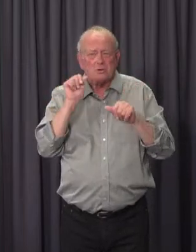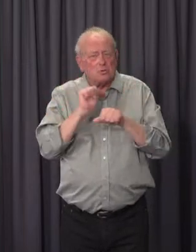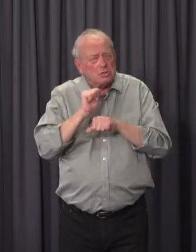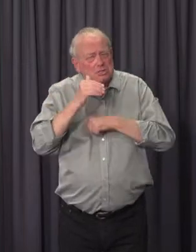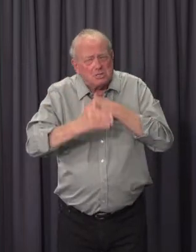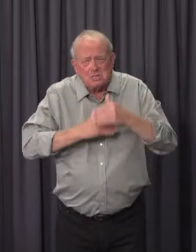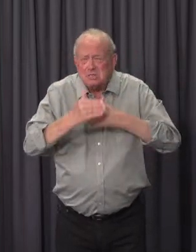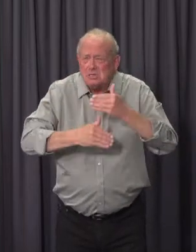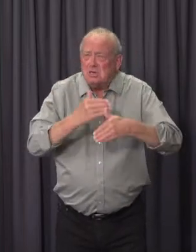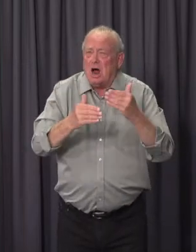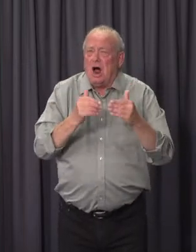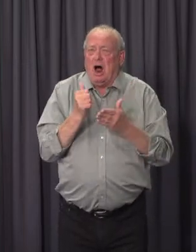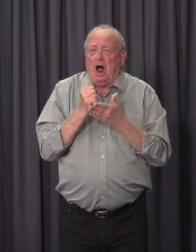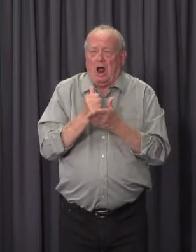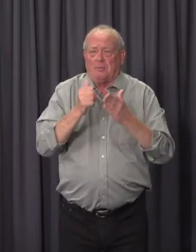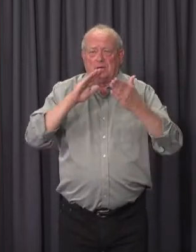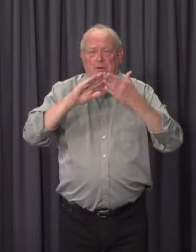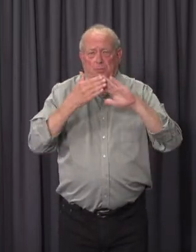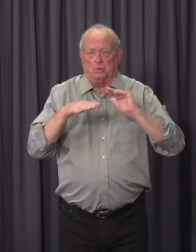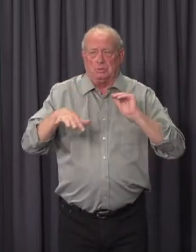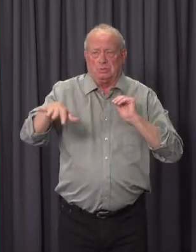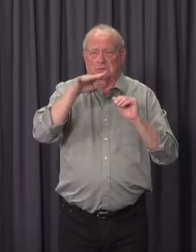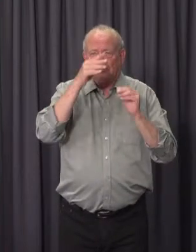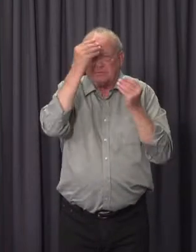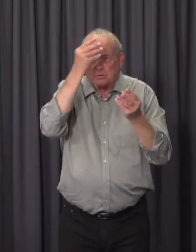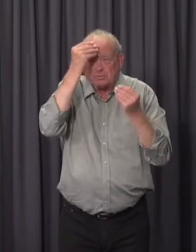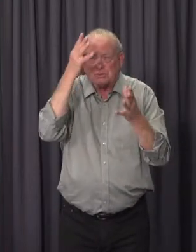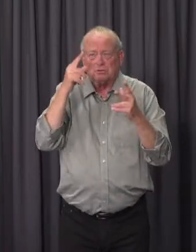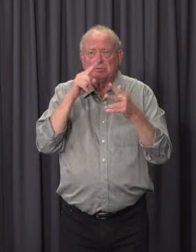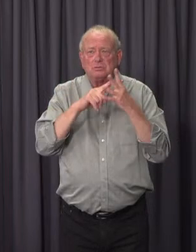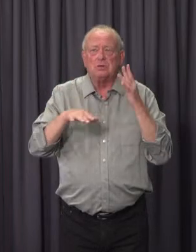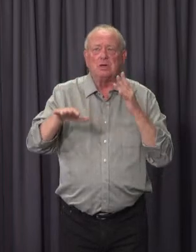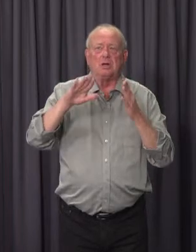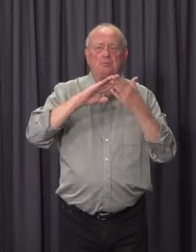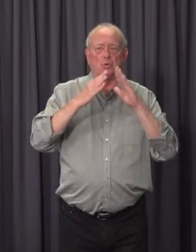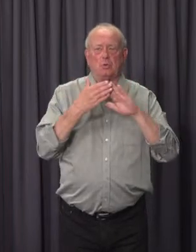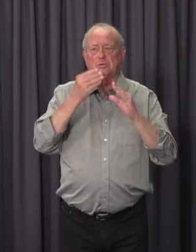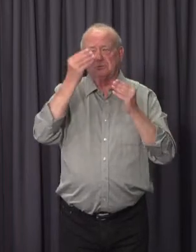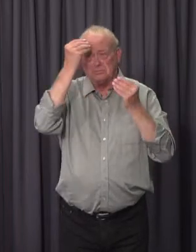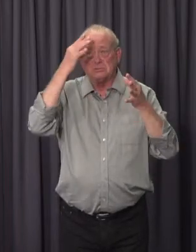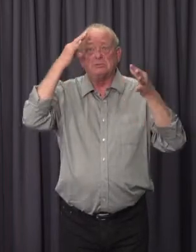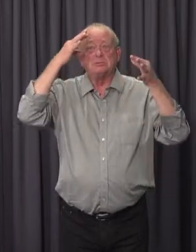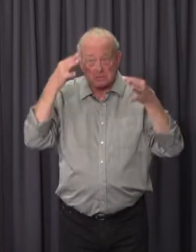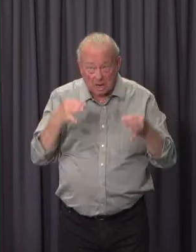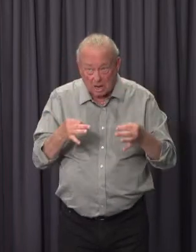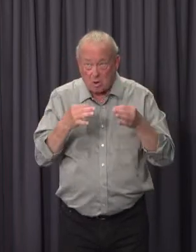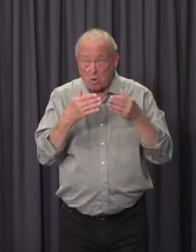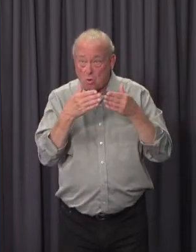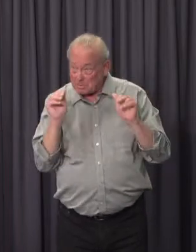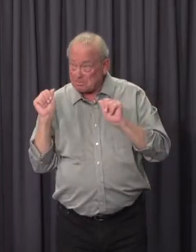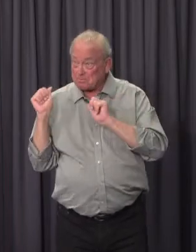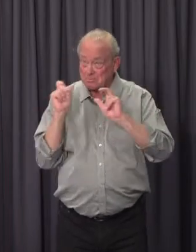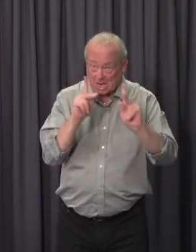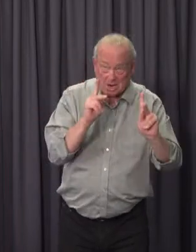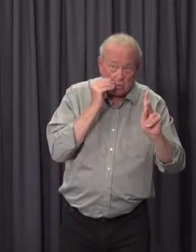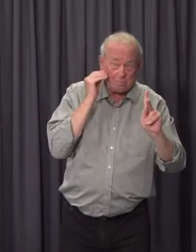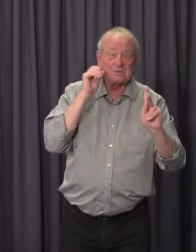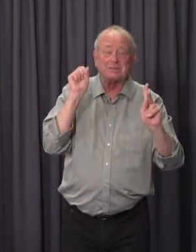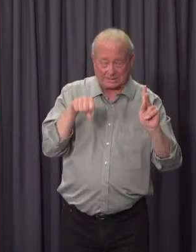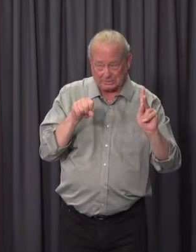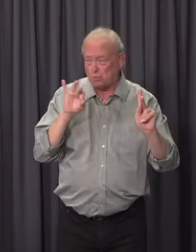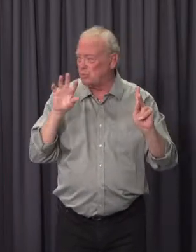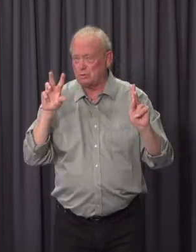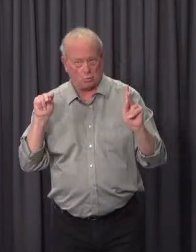decision on when to lift their evacuation orders. For those who are heading home, please remember that even if